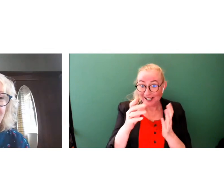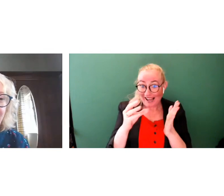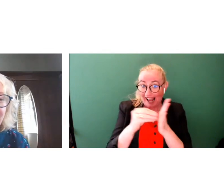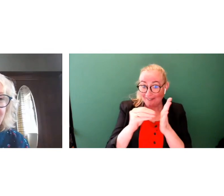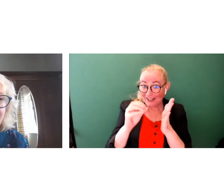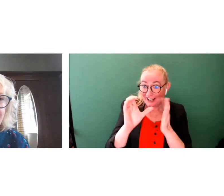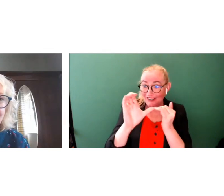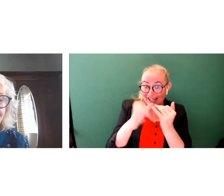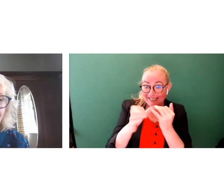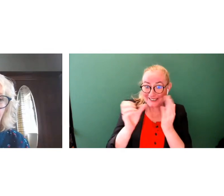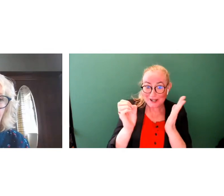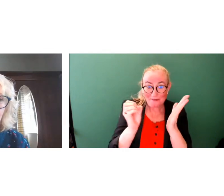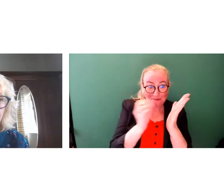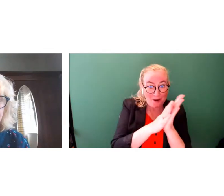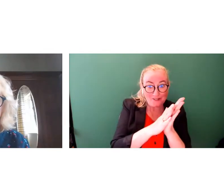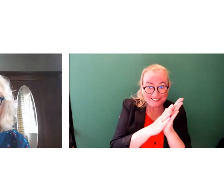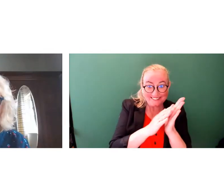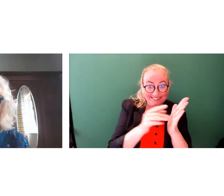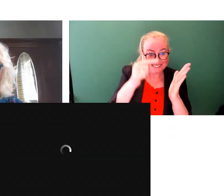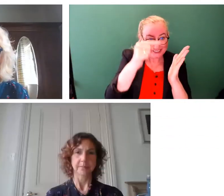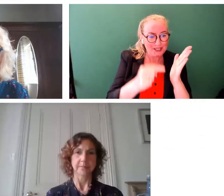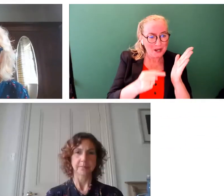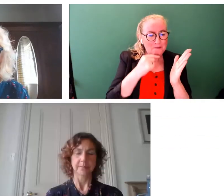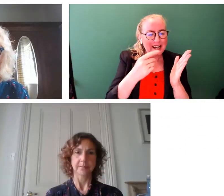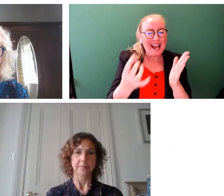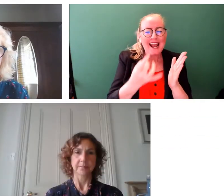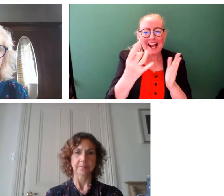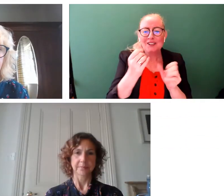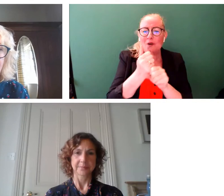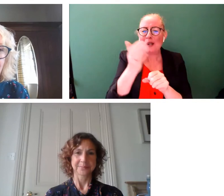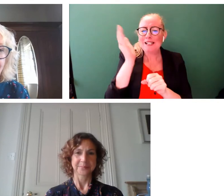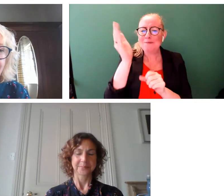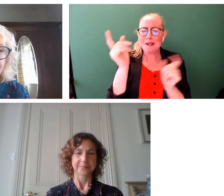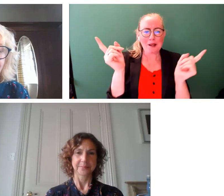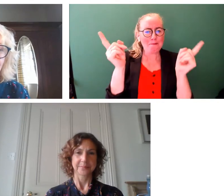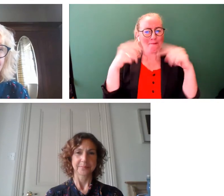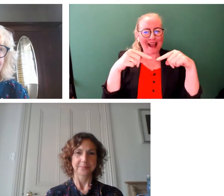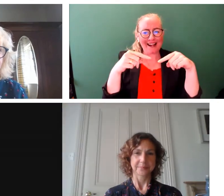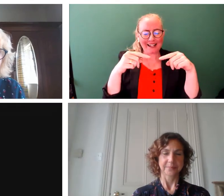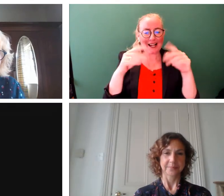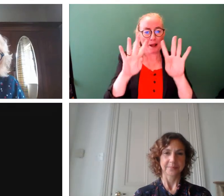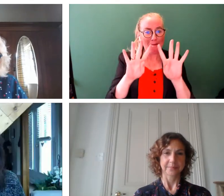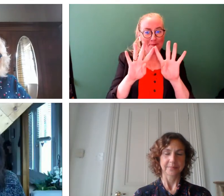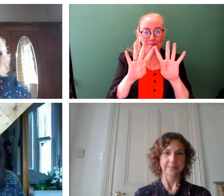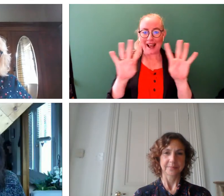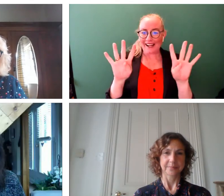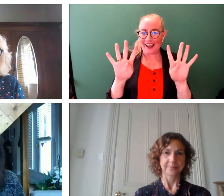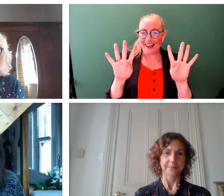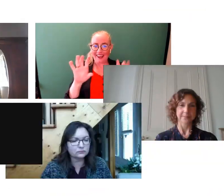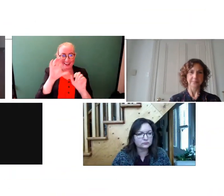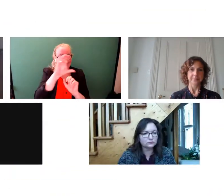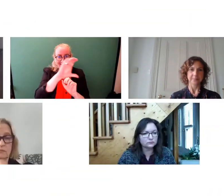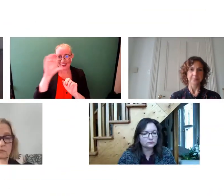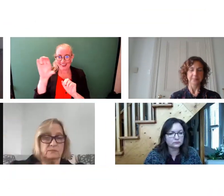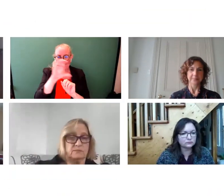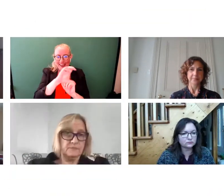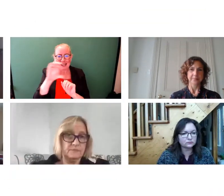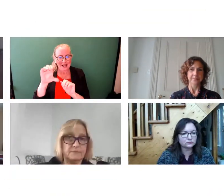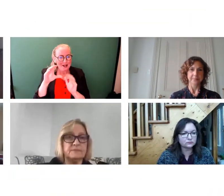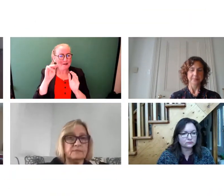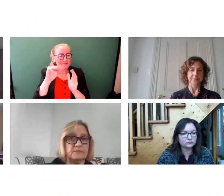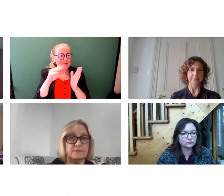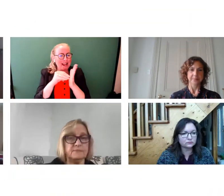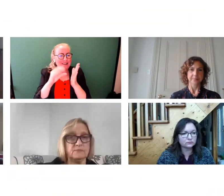going to invite all our speakers back on. We'll have a panel with an opportunity maybe to